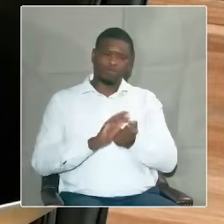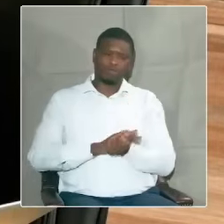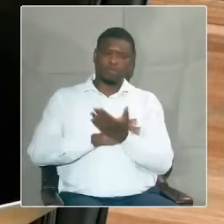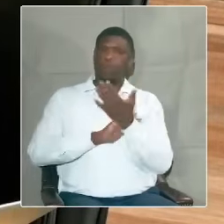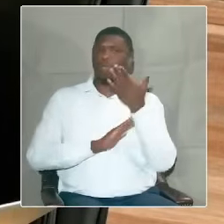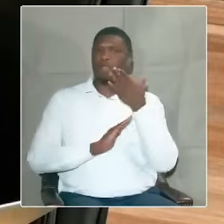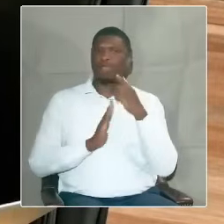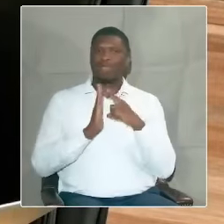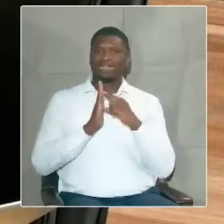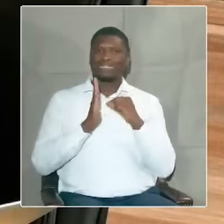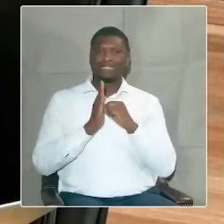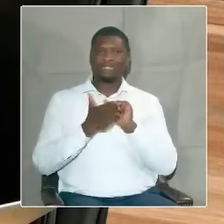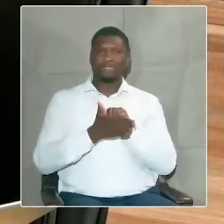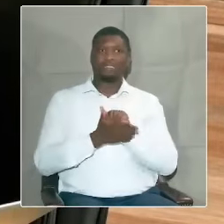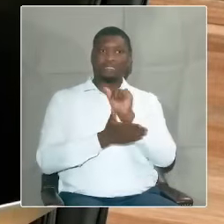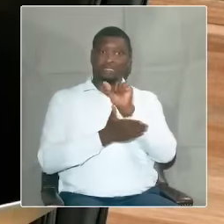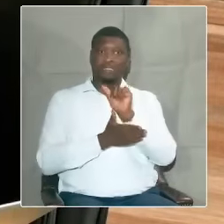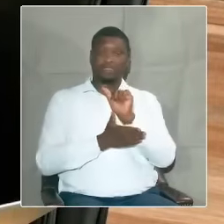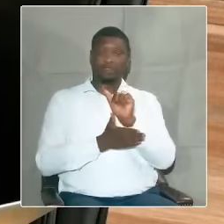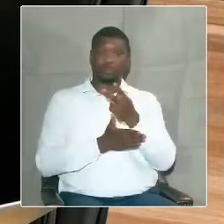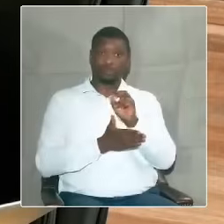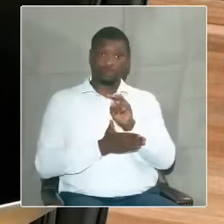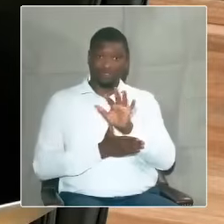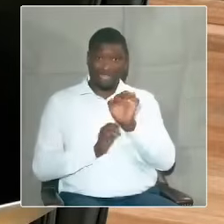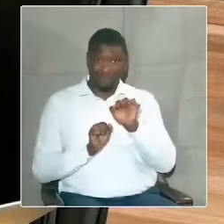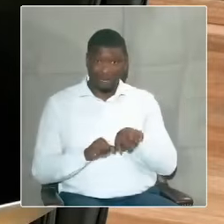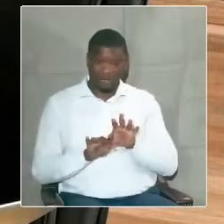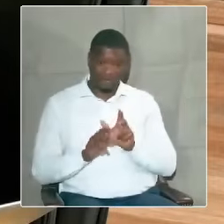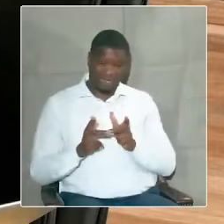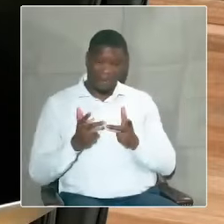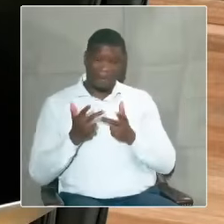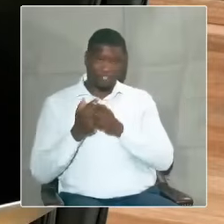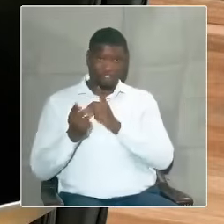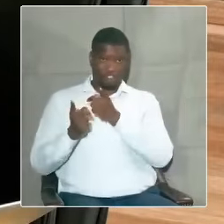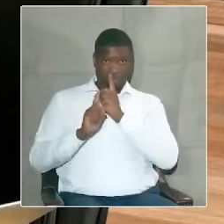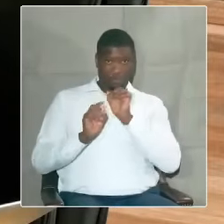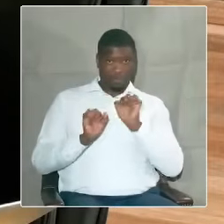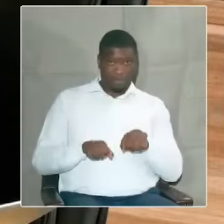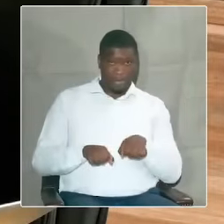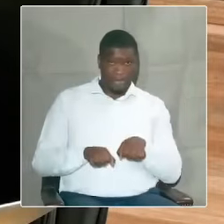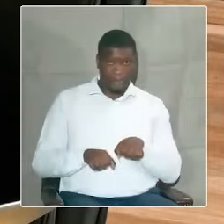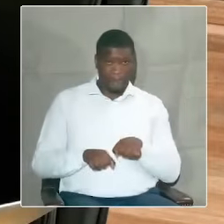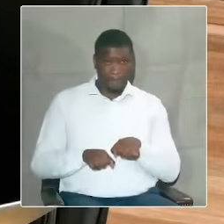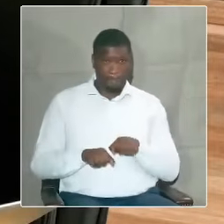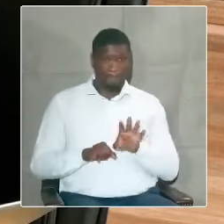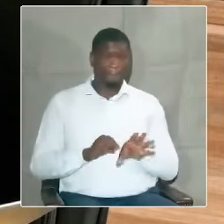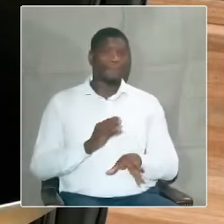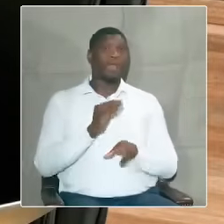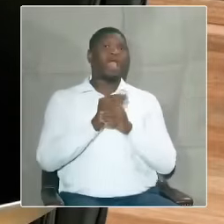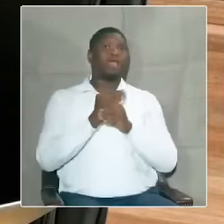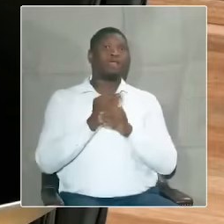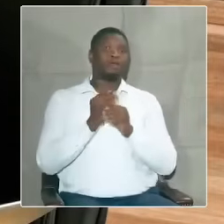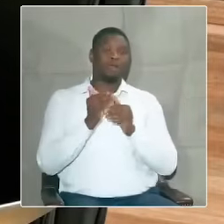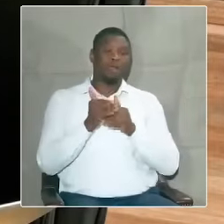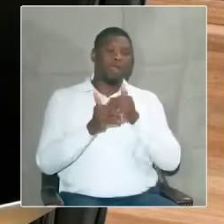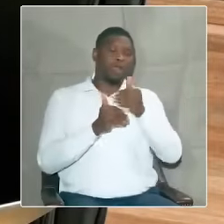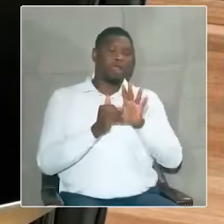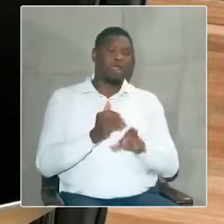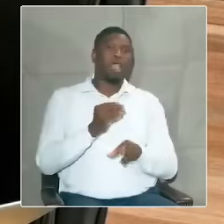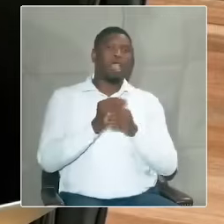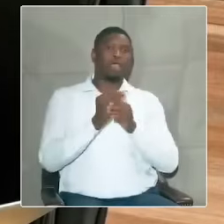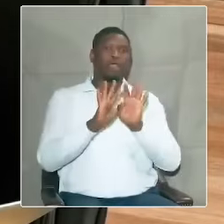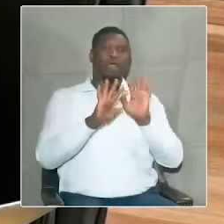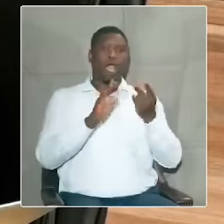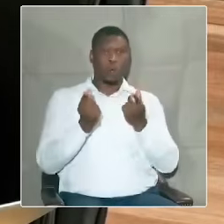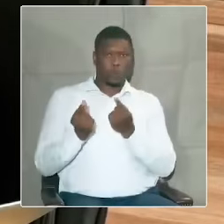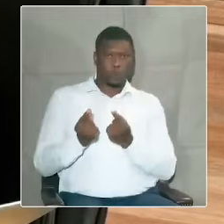2025, confirming compliance with the aforementioned directive. And he goes on to talk about how it